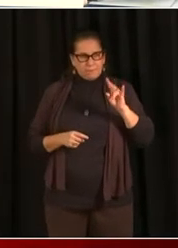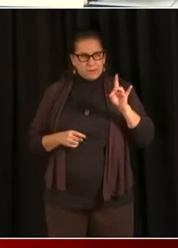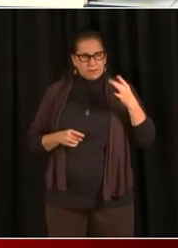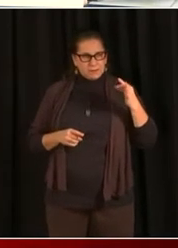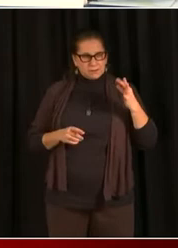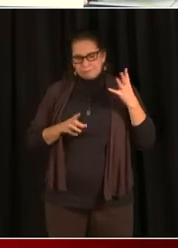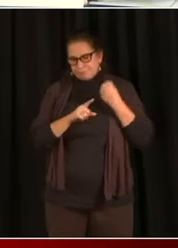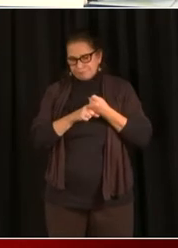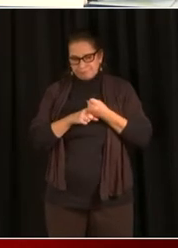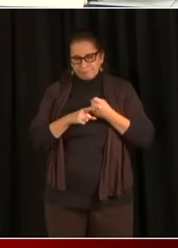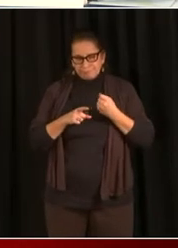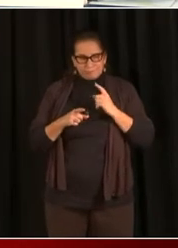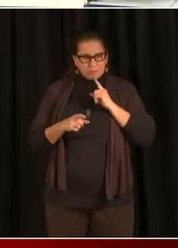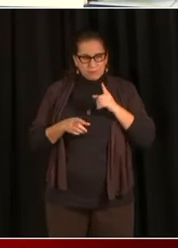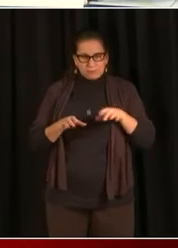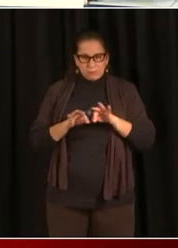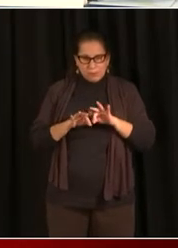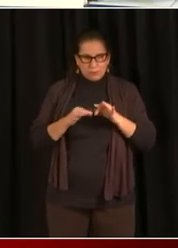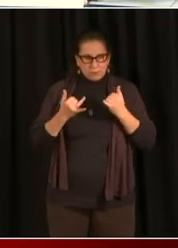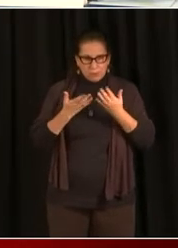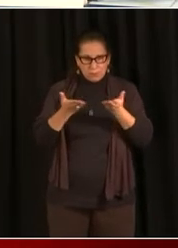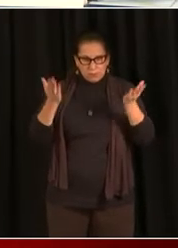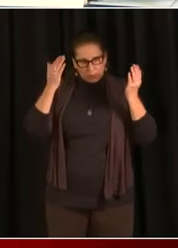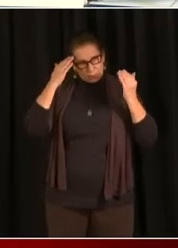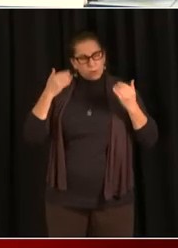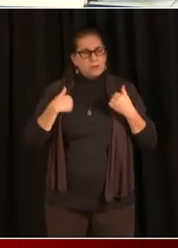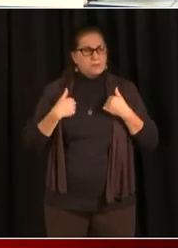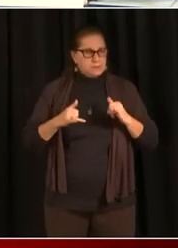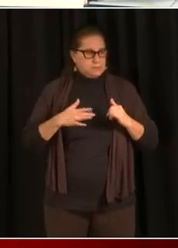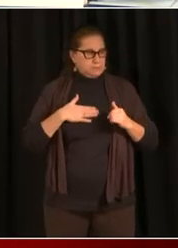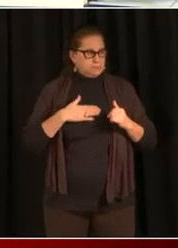really important. And we're just really thankful.